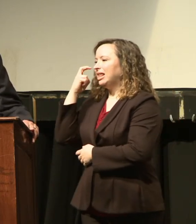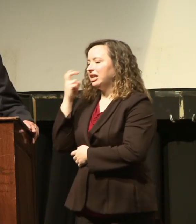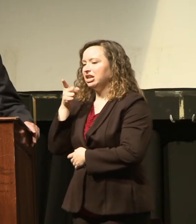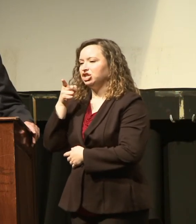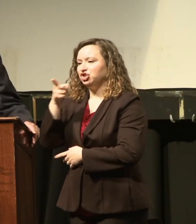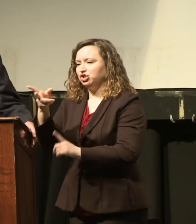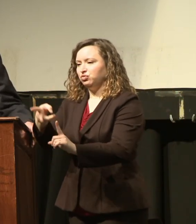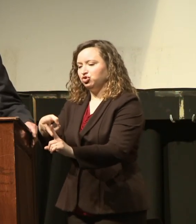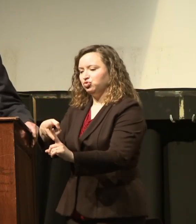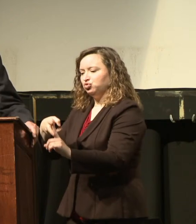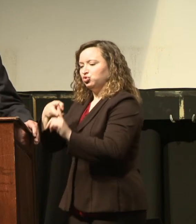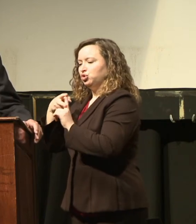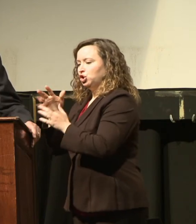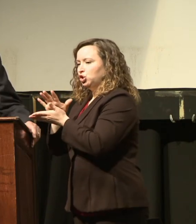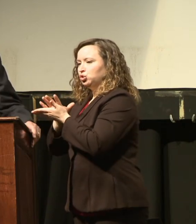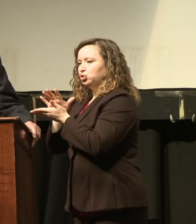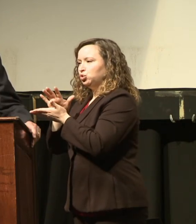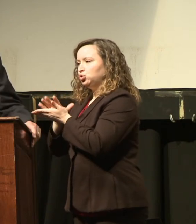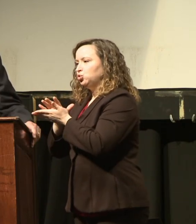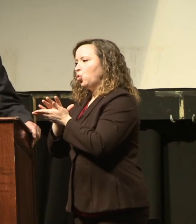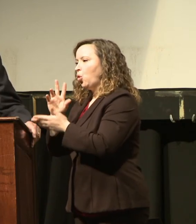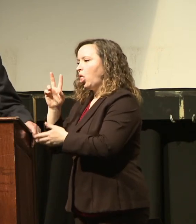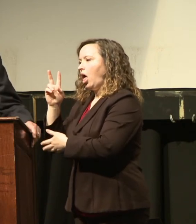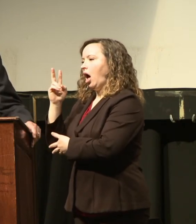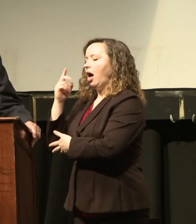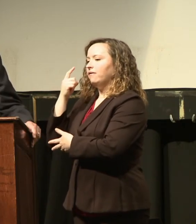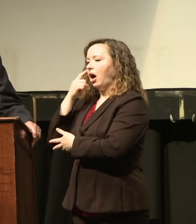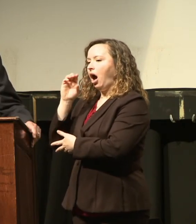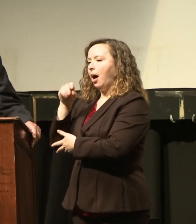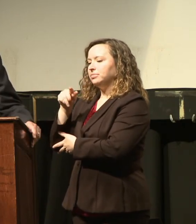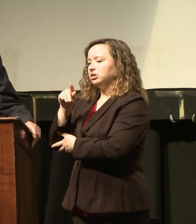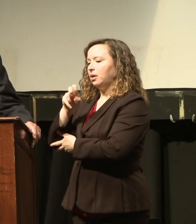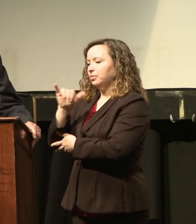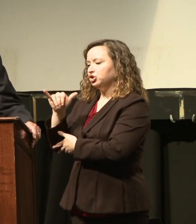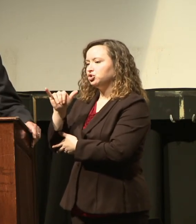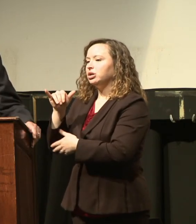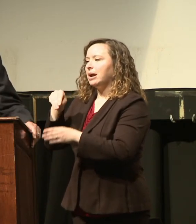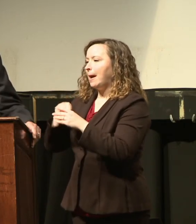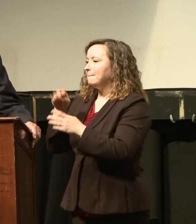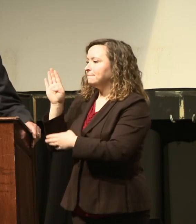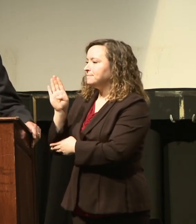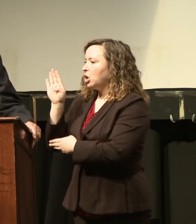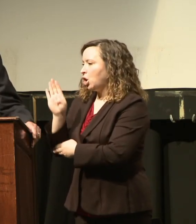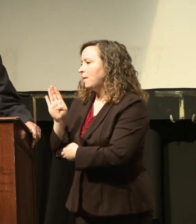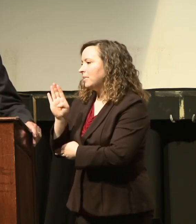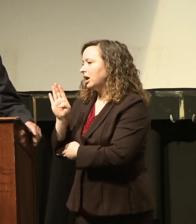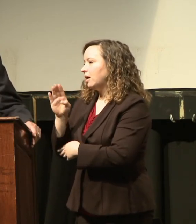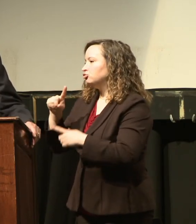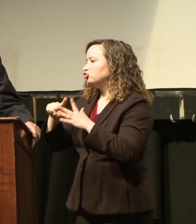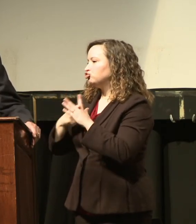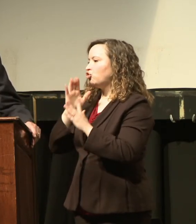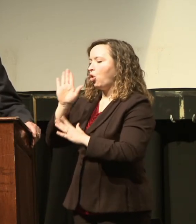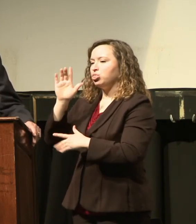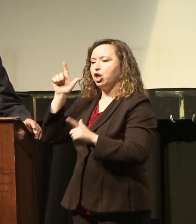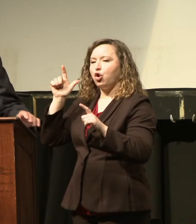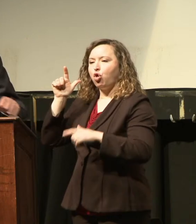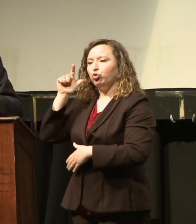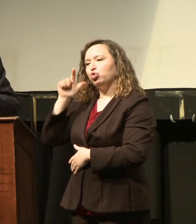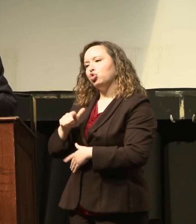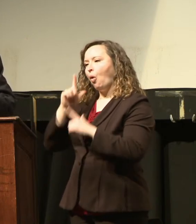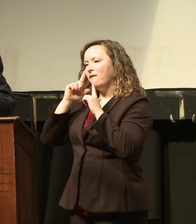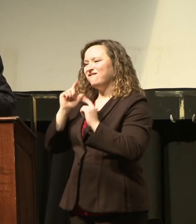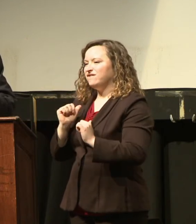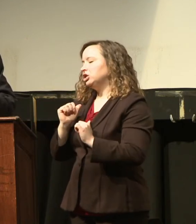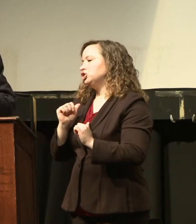the School of Optometry at the University of Alabama, Birmingham, to help start the low vision program there that has been so instrumental in